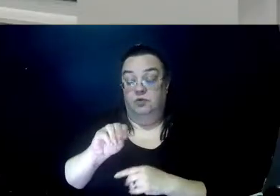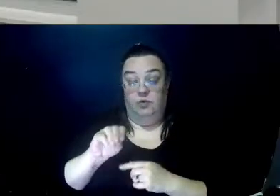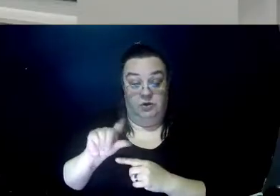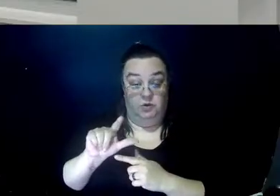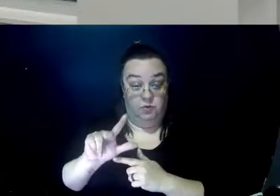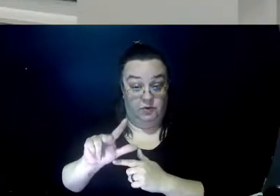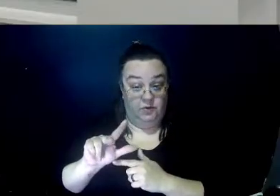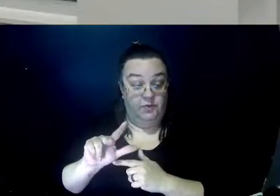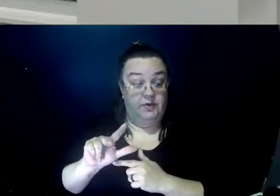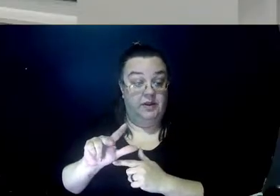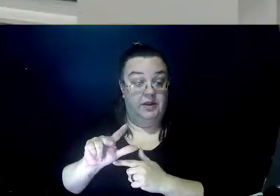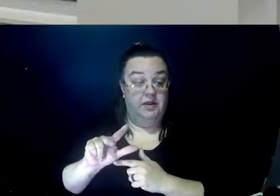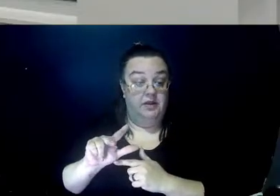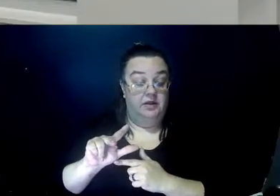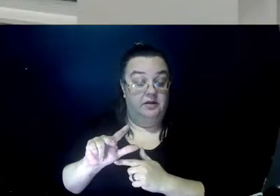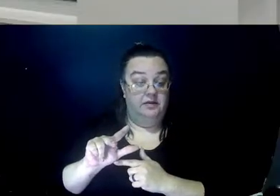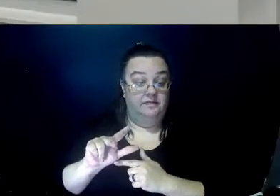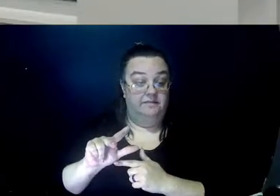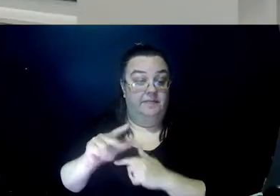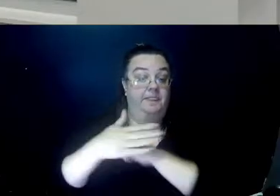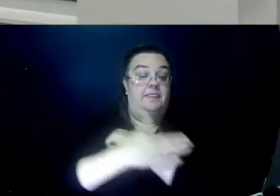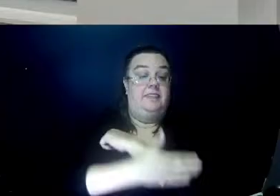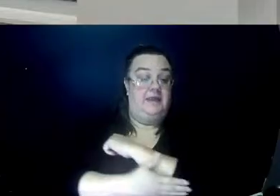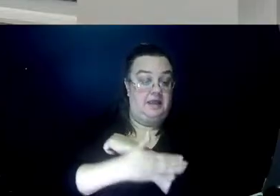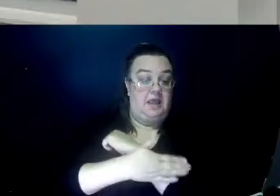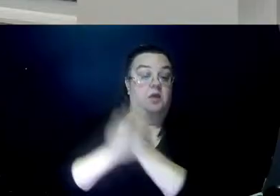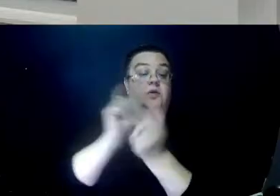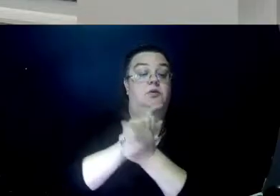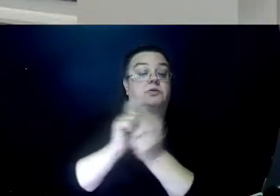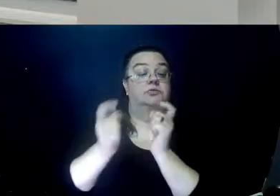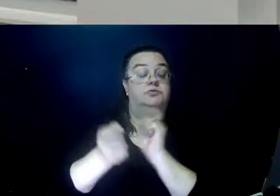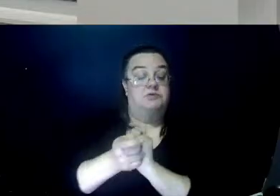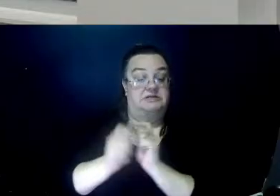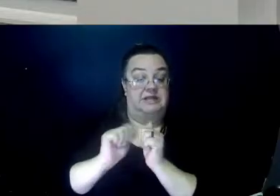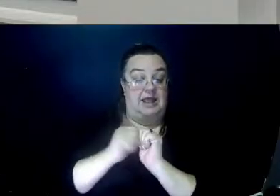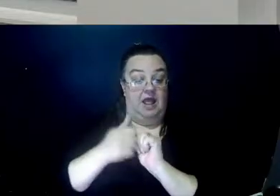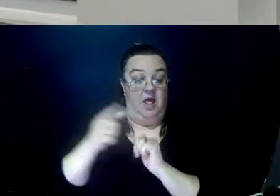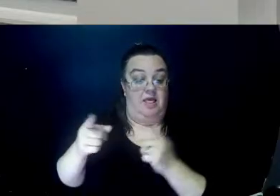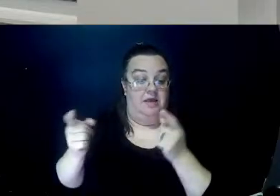the county changed the way it